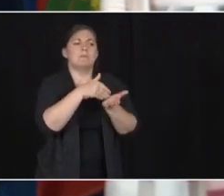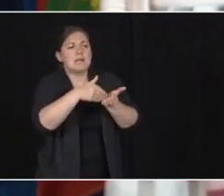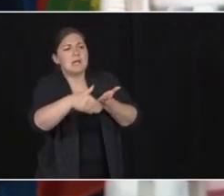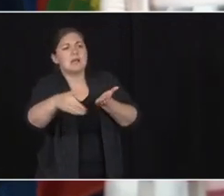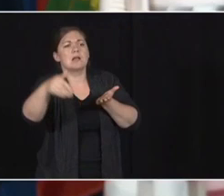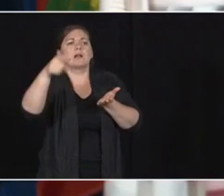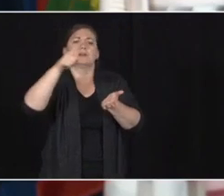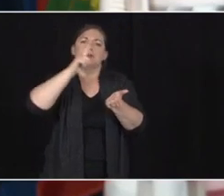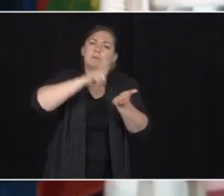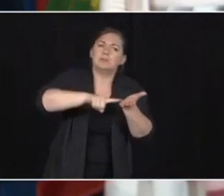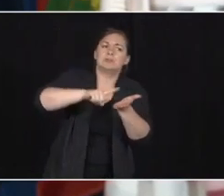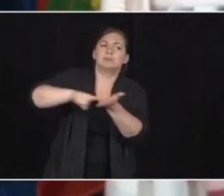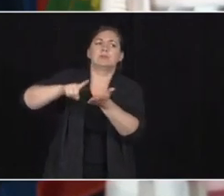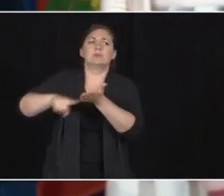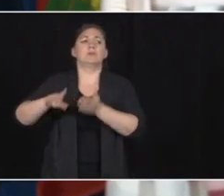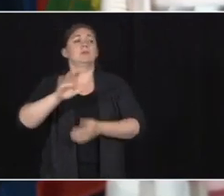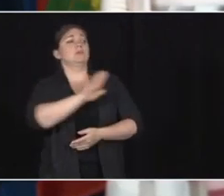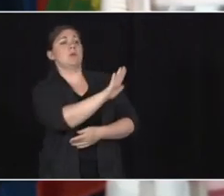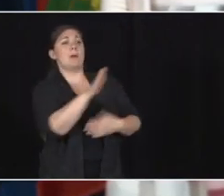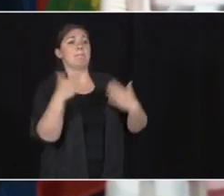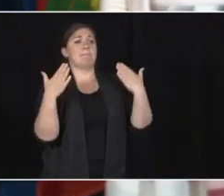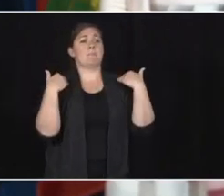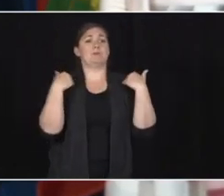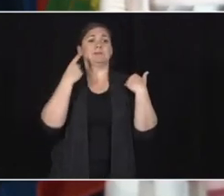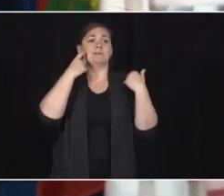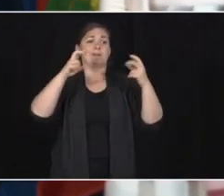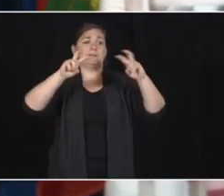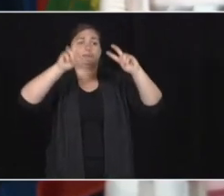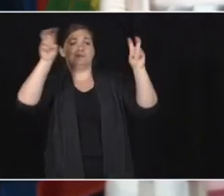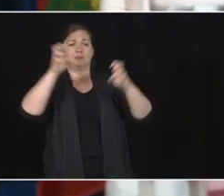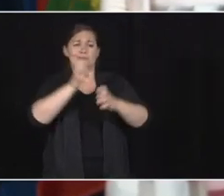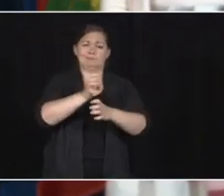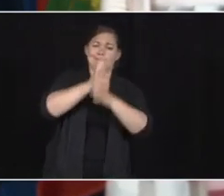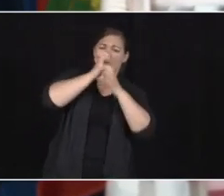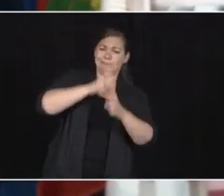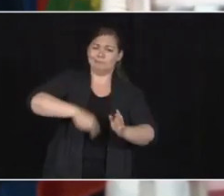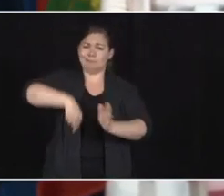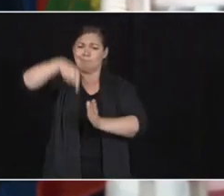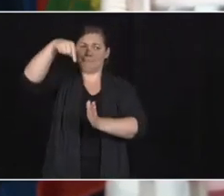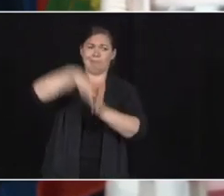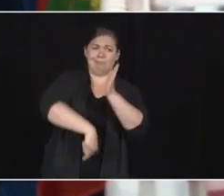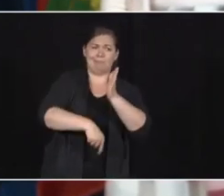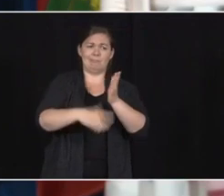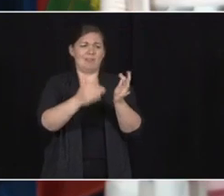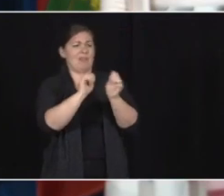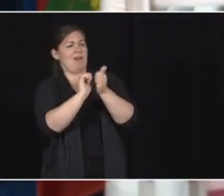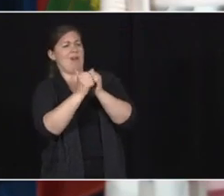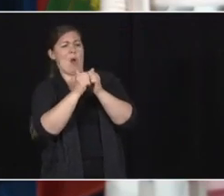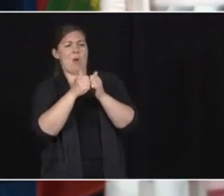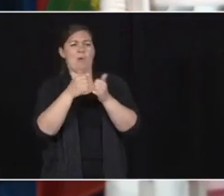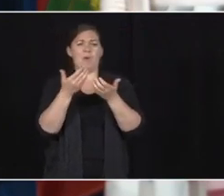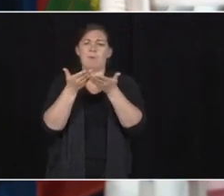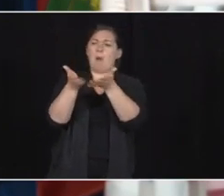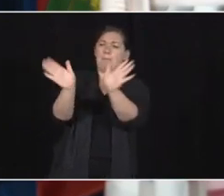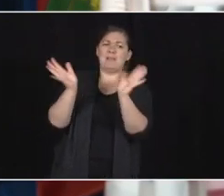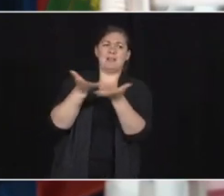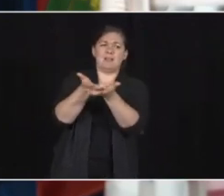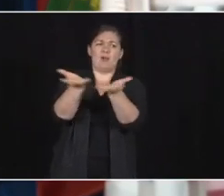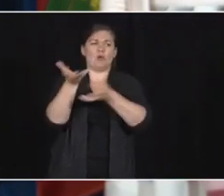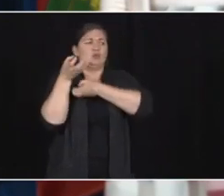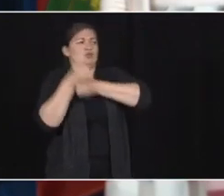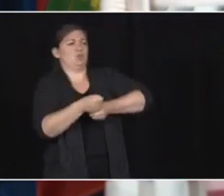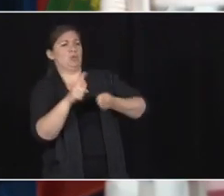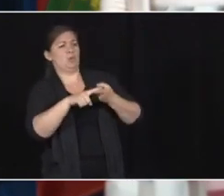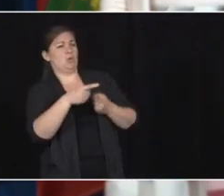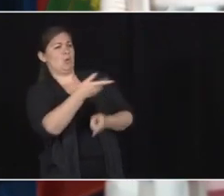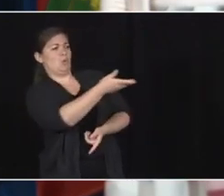Your minister just called them rigorous. How can the public have any faith at all in this inspection system when obviously it